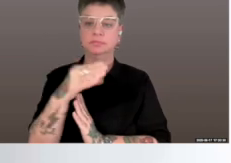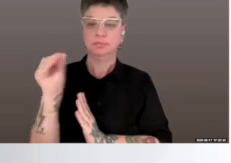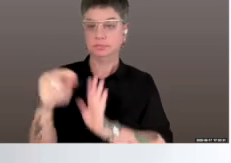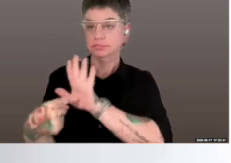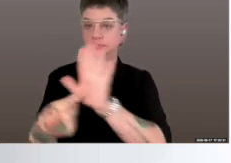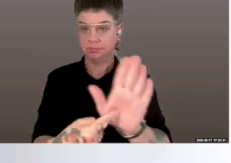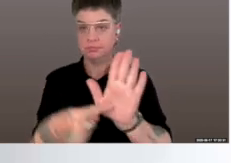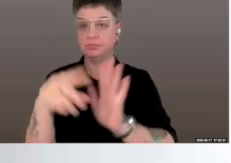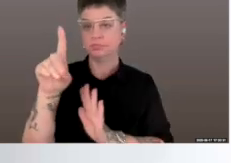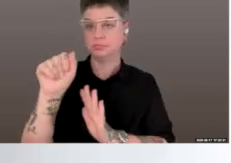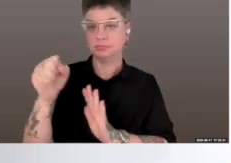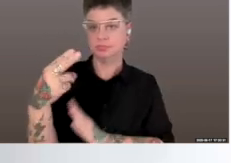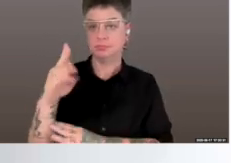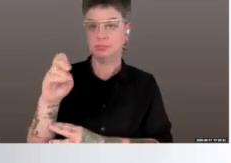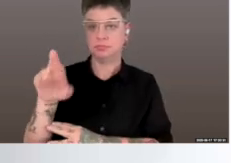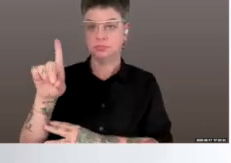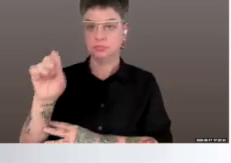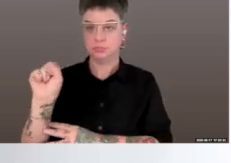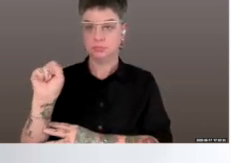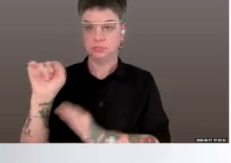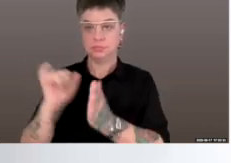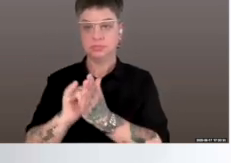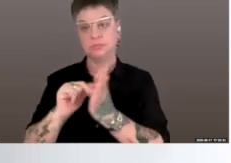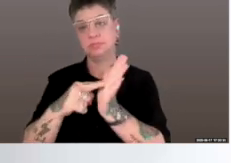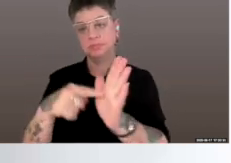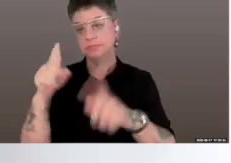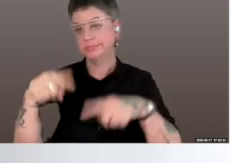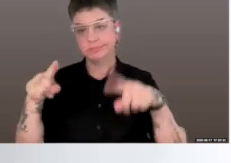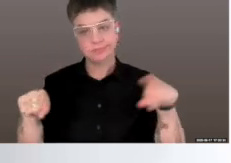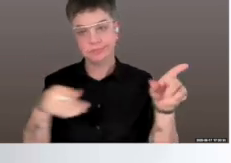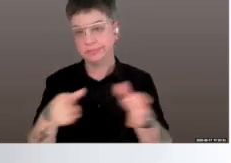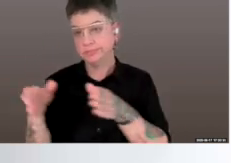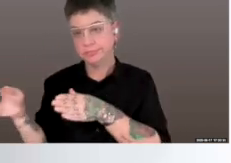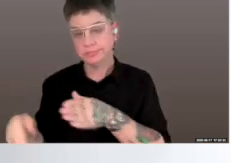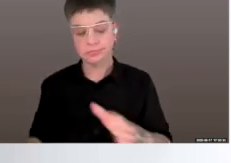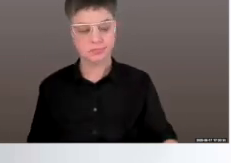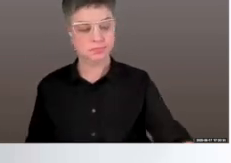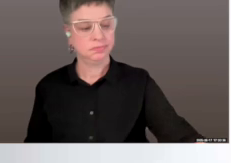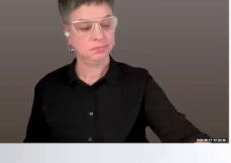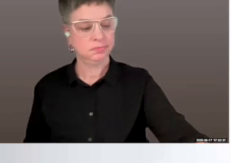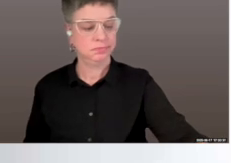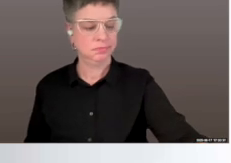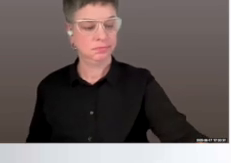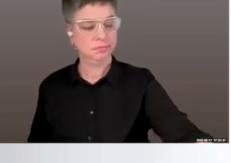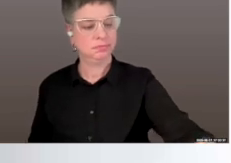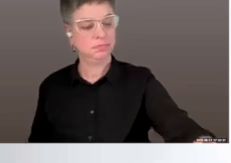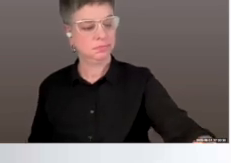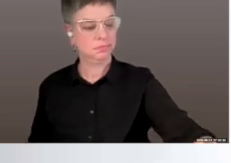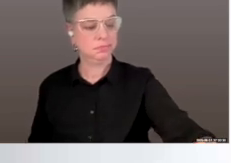Moving into our incentive projects, we'll begin with our individual and community mobility incentive